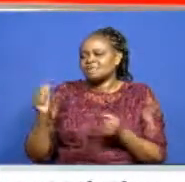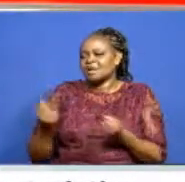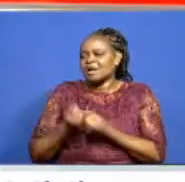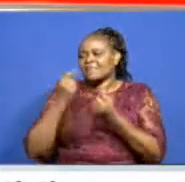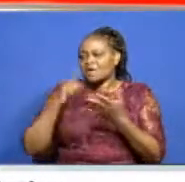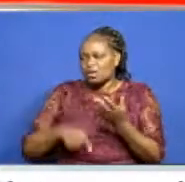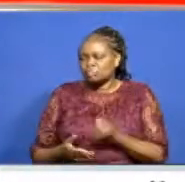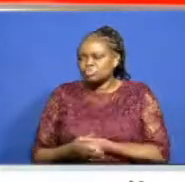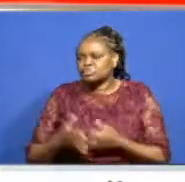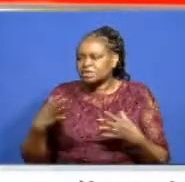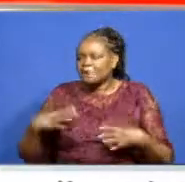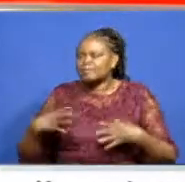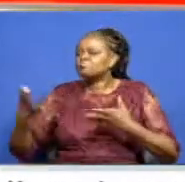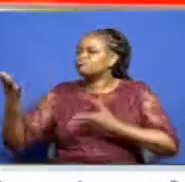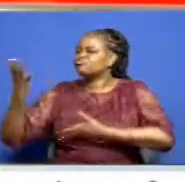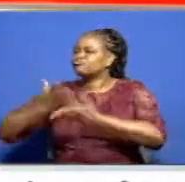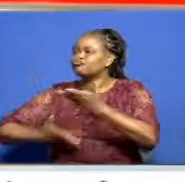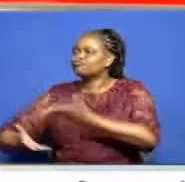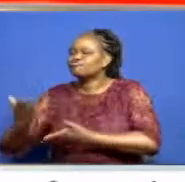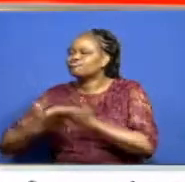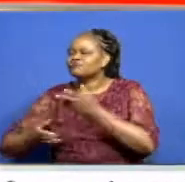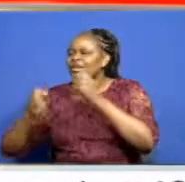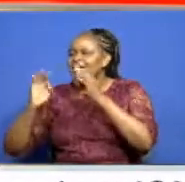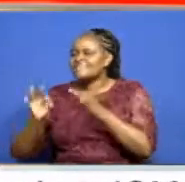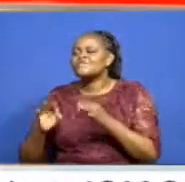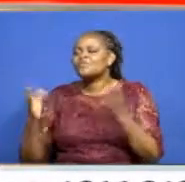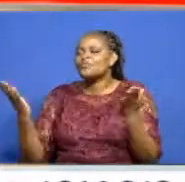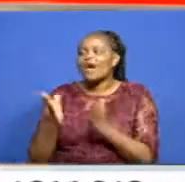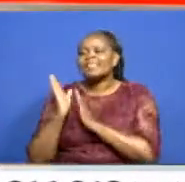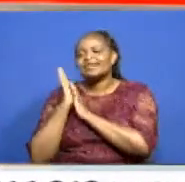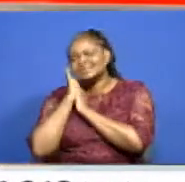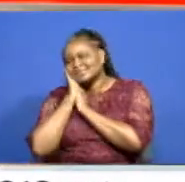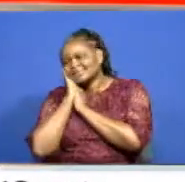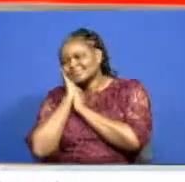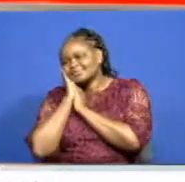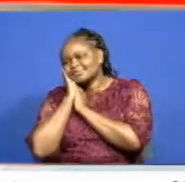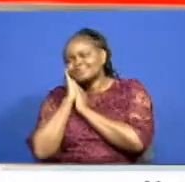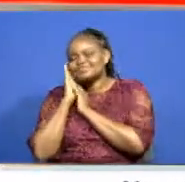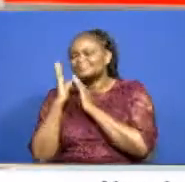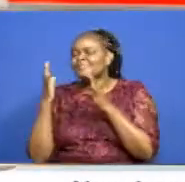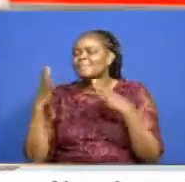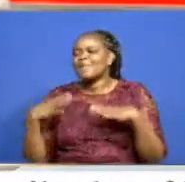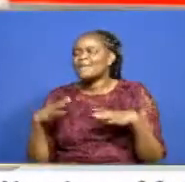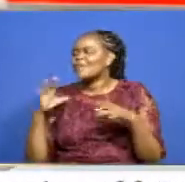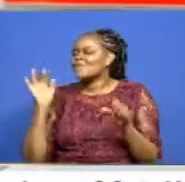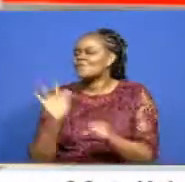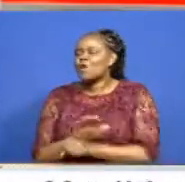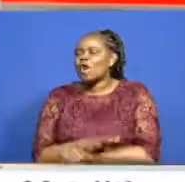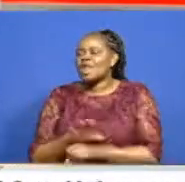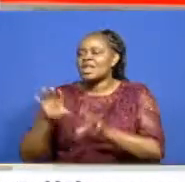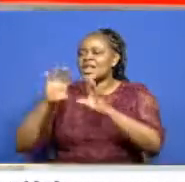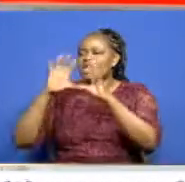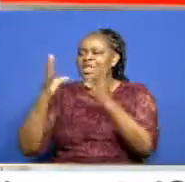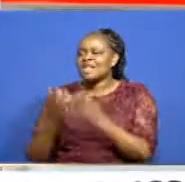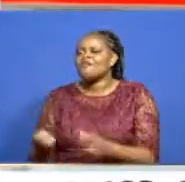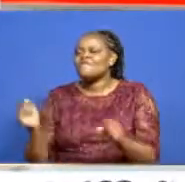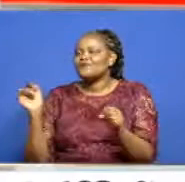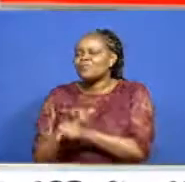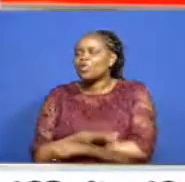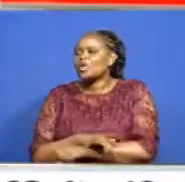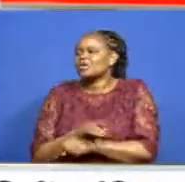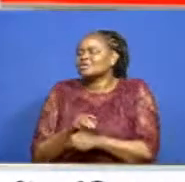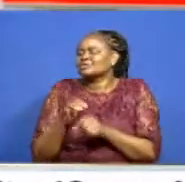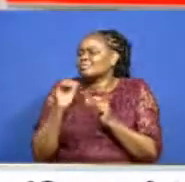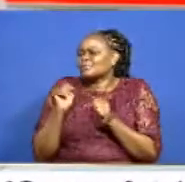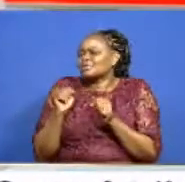fueled by contact. And if the dormitory itself is congested, the classrooms are congested, how would we survive?